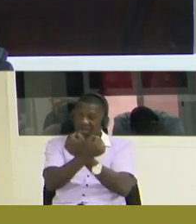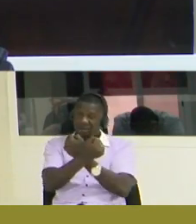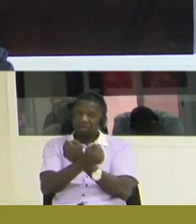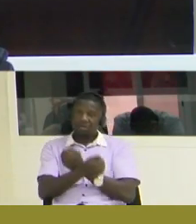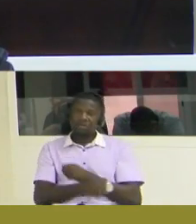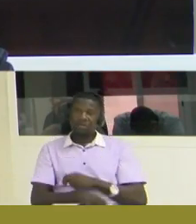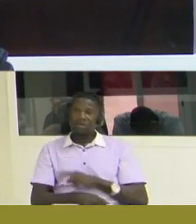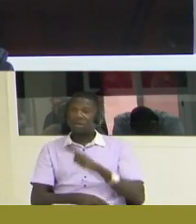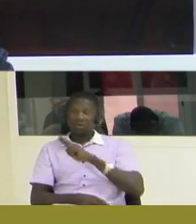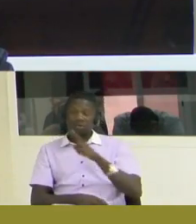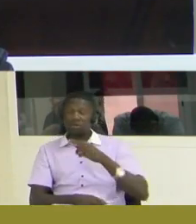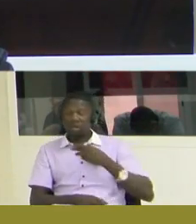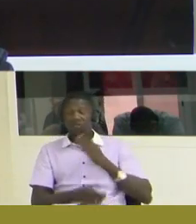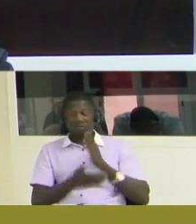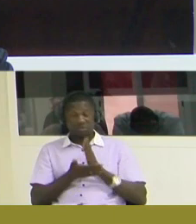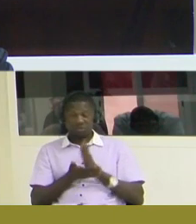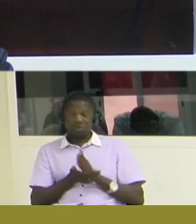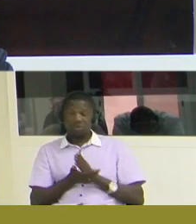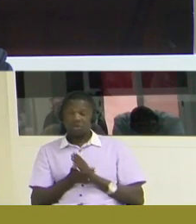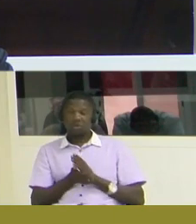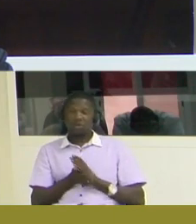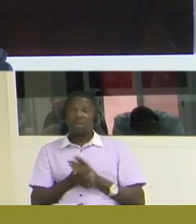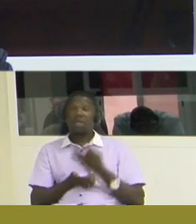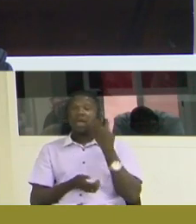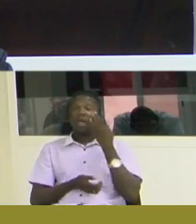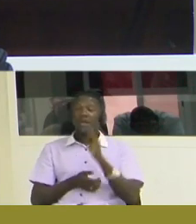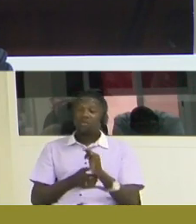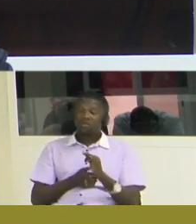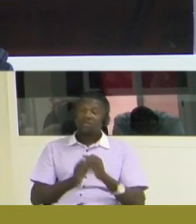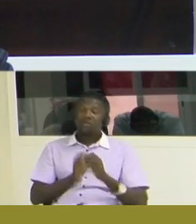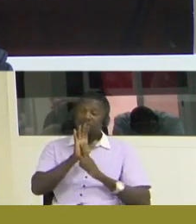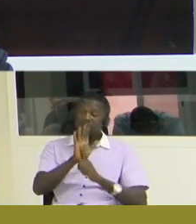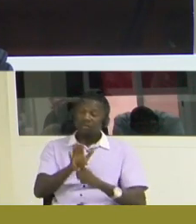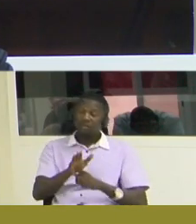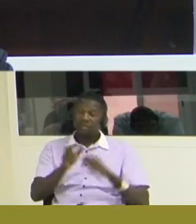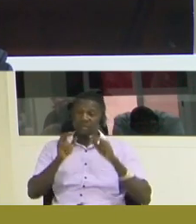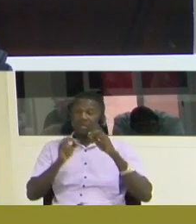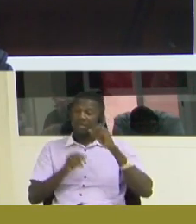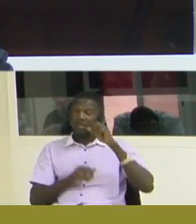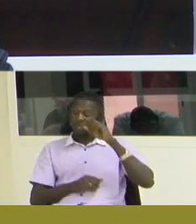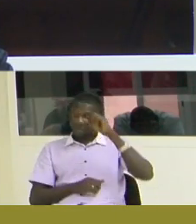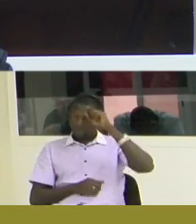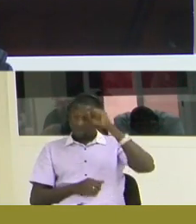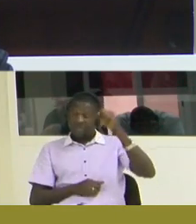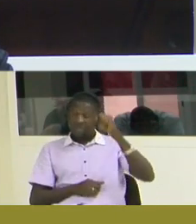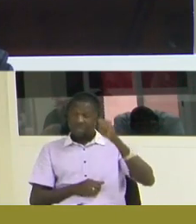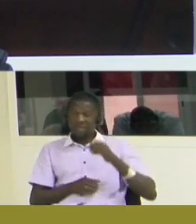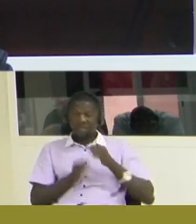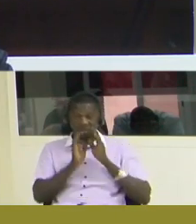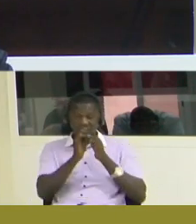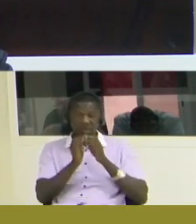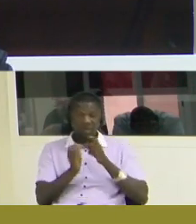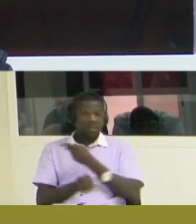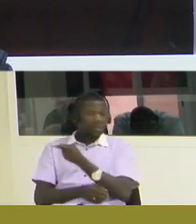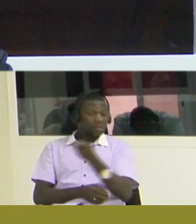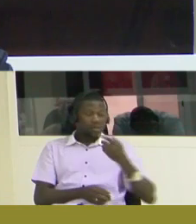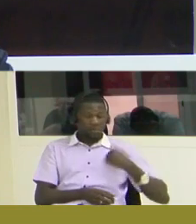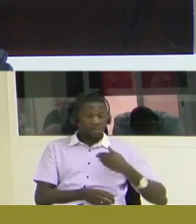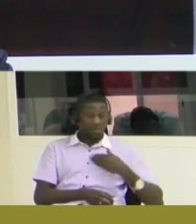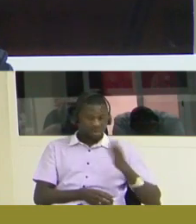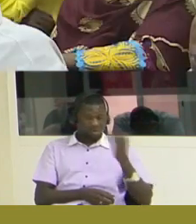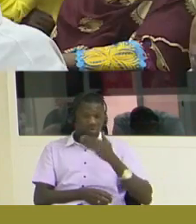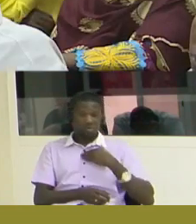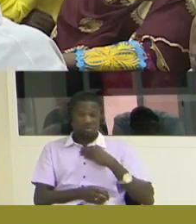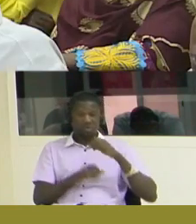if the head of state tells you these people are coming to arrest me they are armed you know that they are armed and